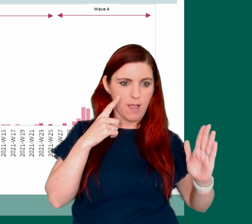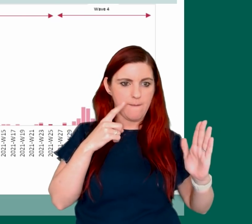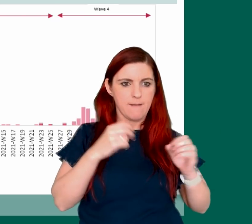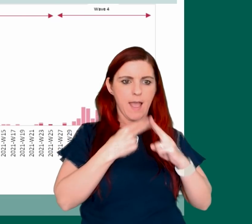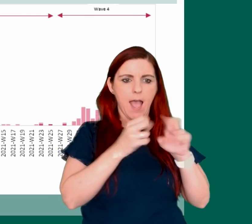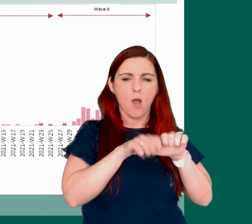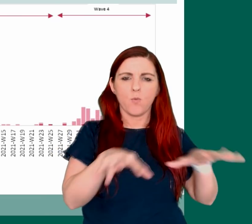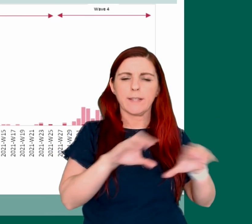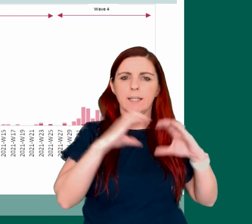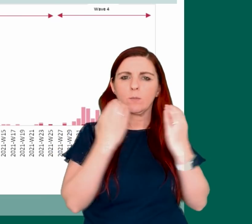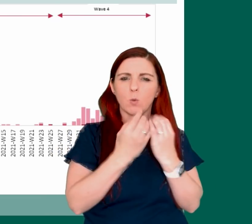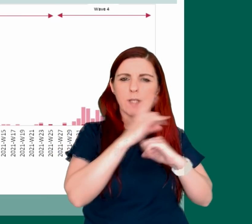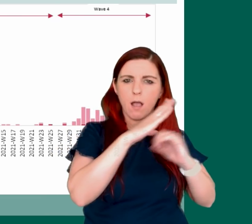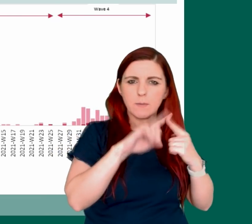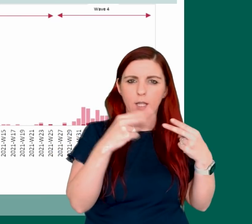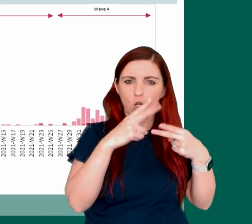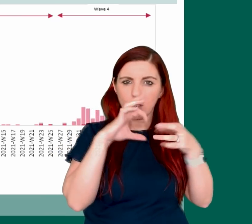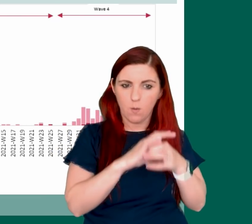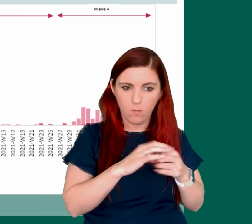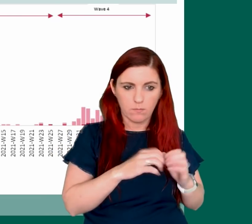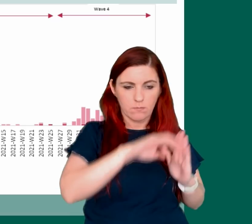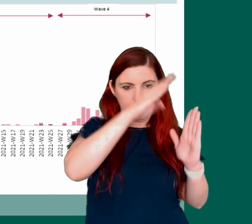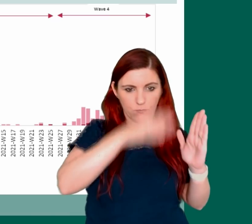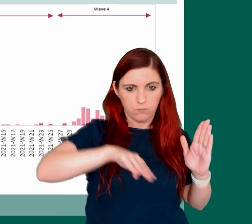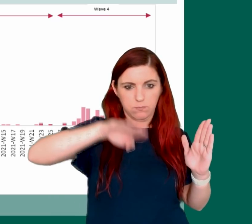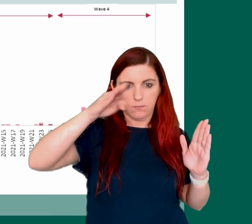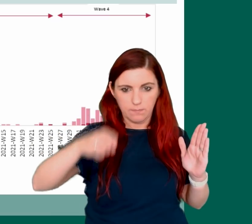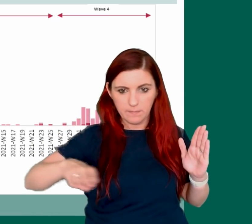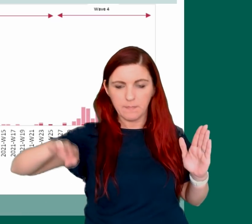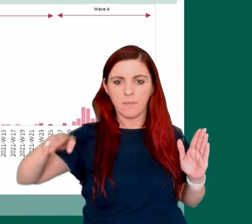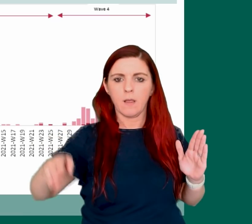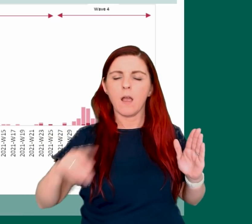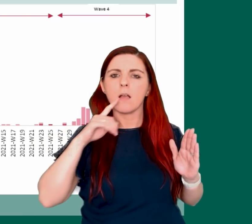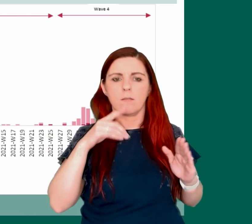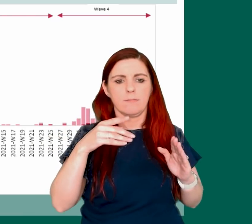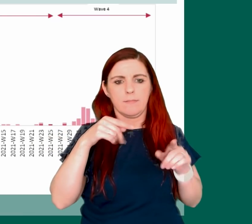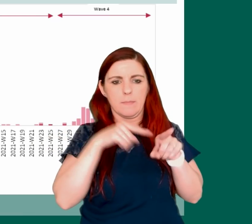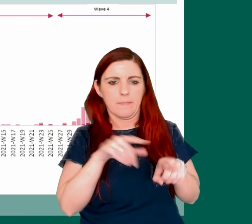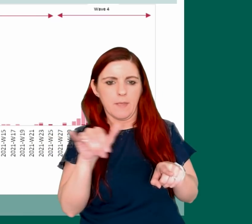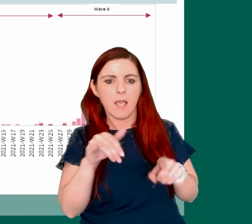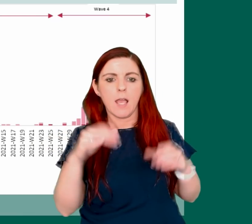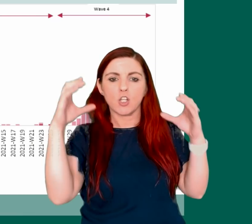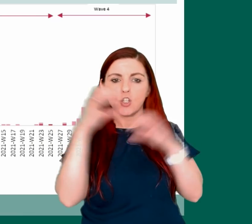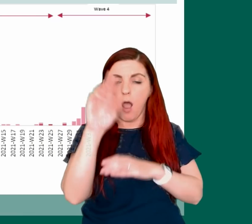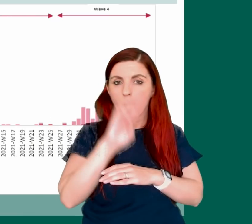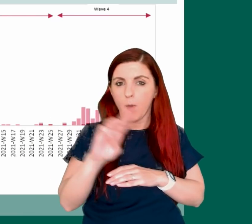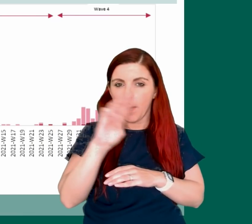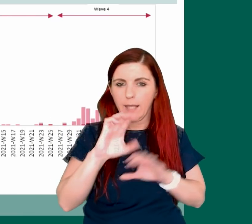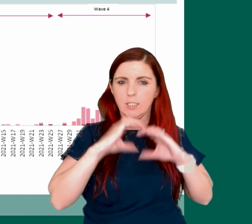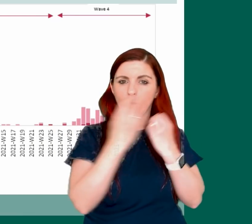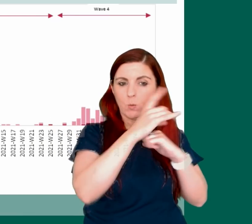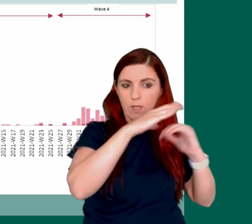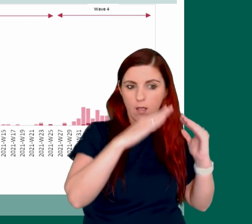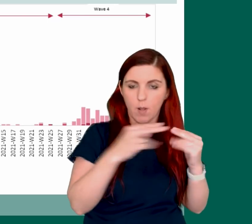community hospitals, nursing homes, and COVID-19 broken down by community hospital in dark purple and nursing home in pink,